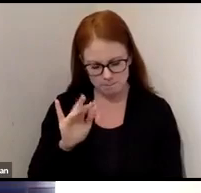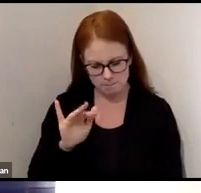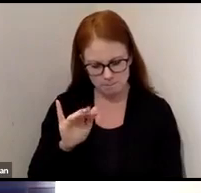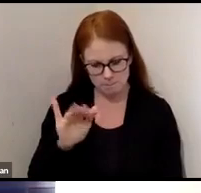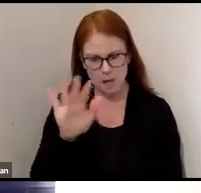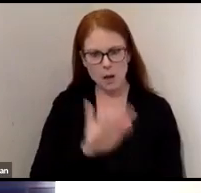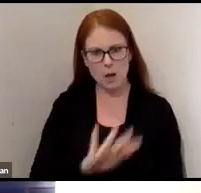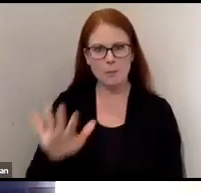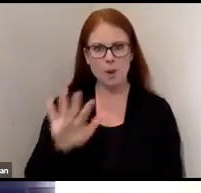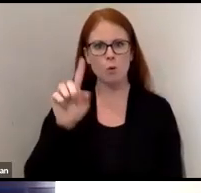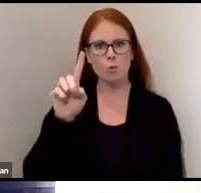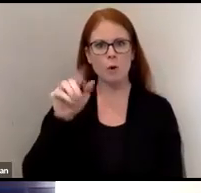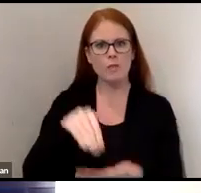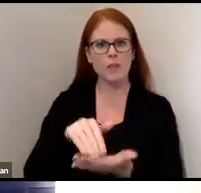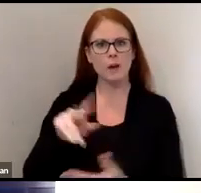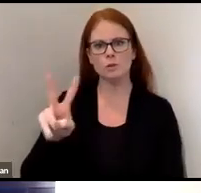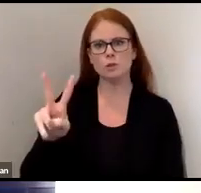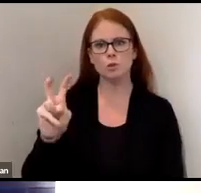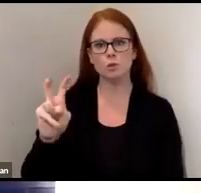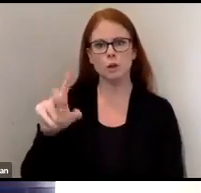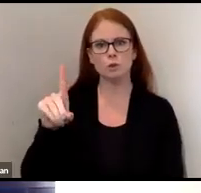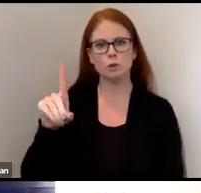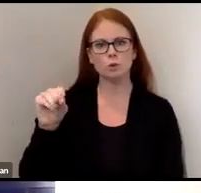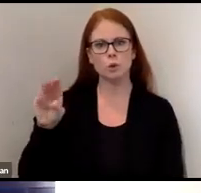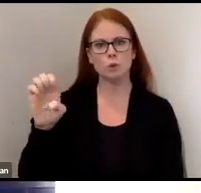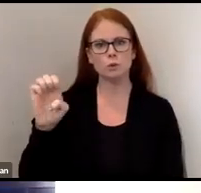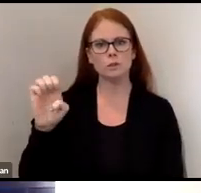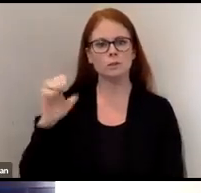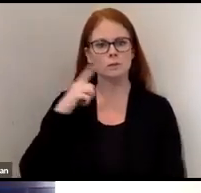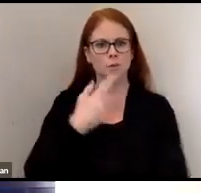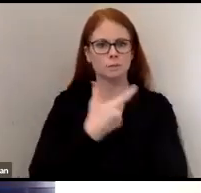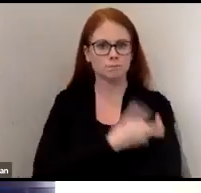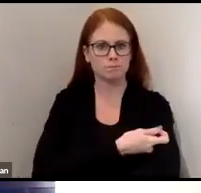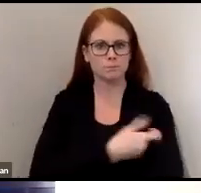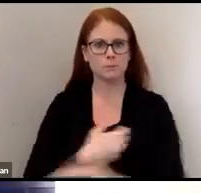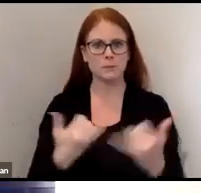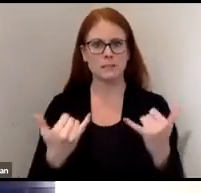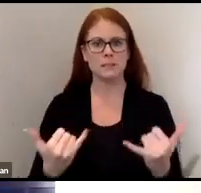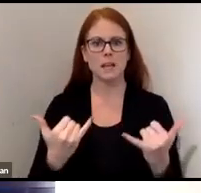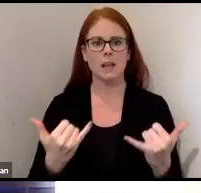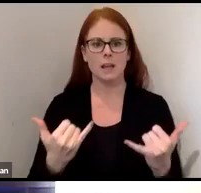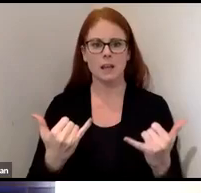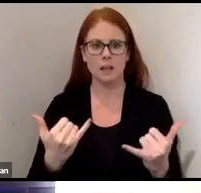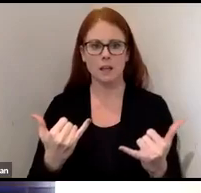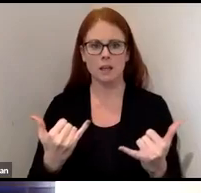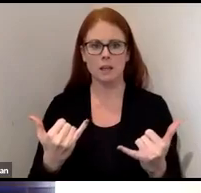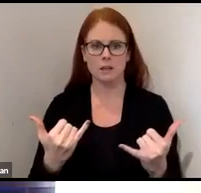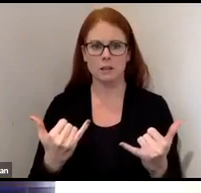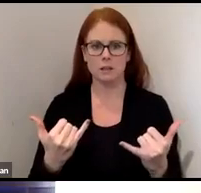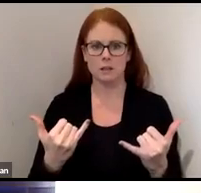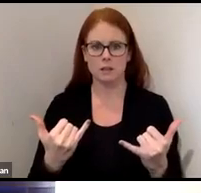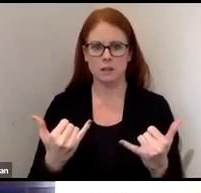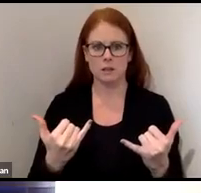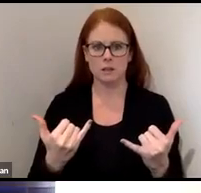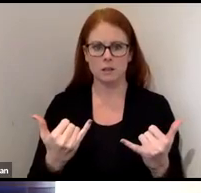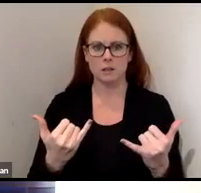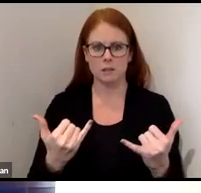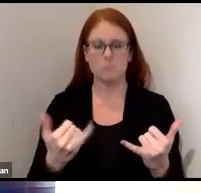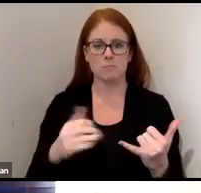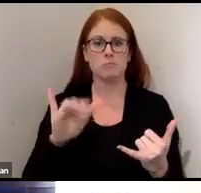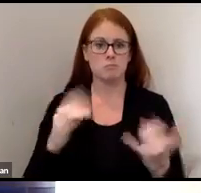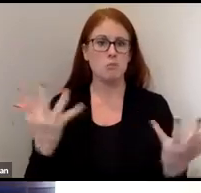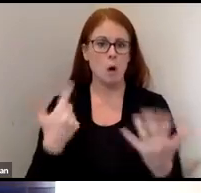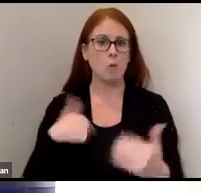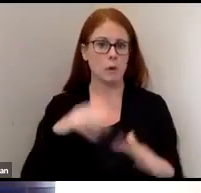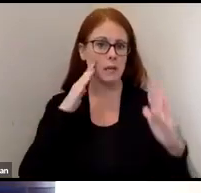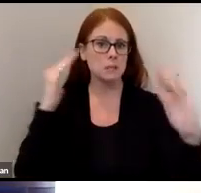about 1,200 doses. Today, which is what we